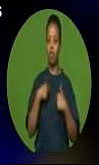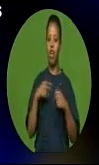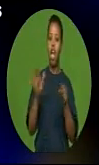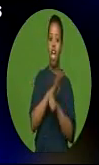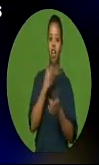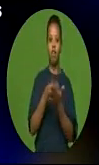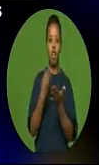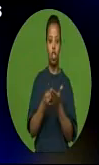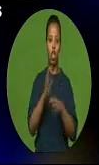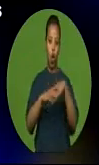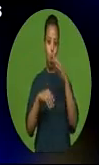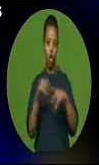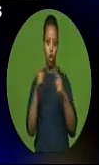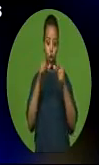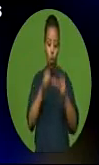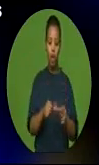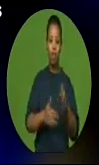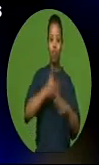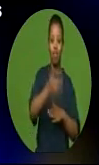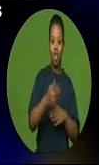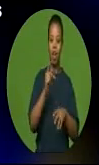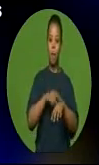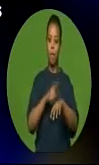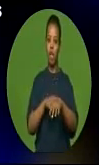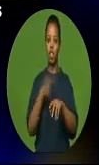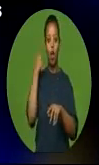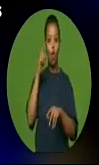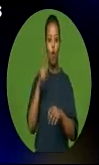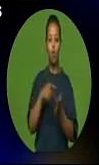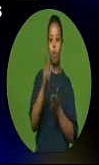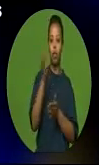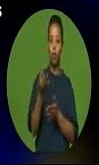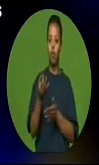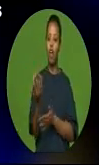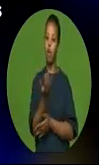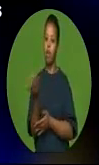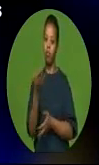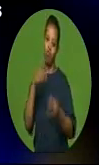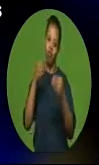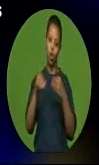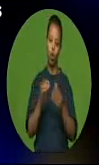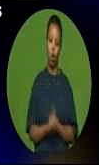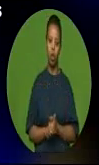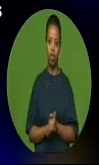hand to wait extended periods for payments of merchandise sold.